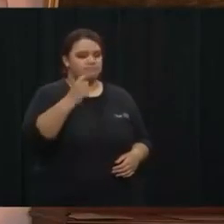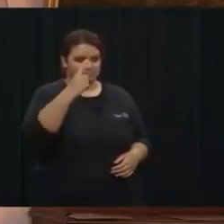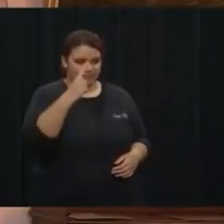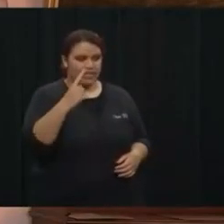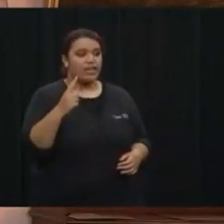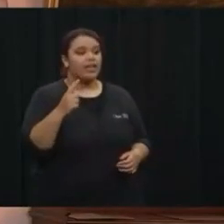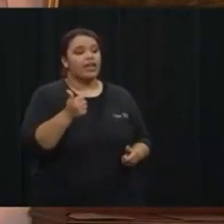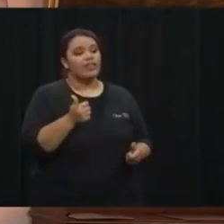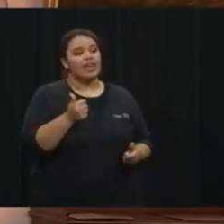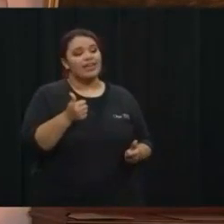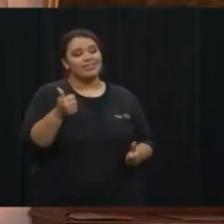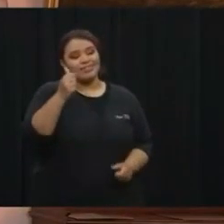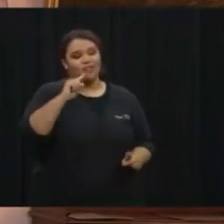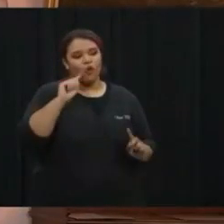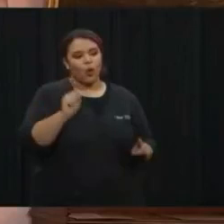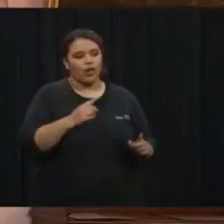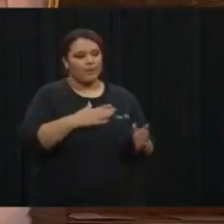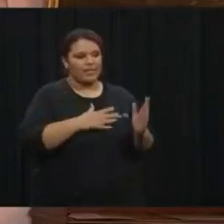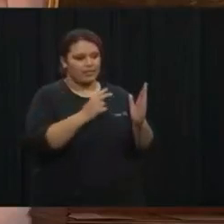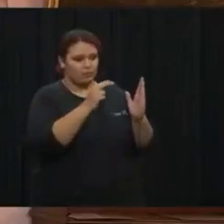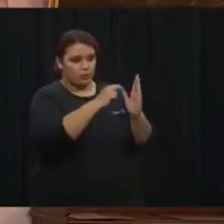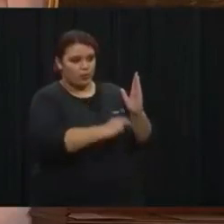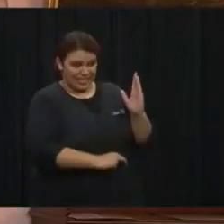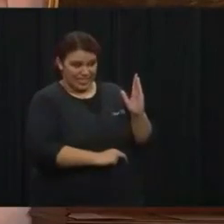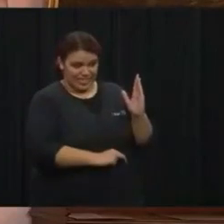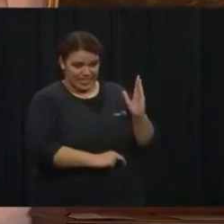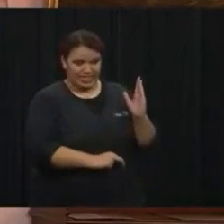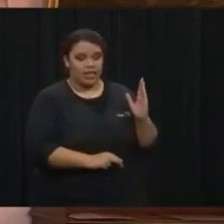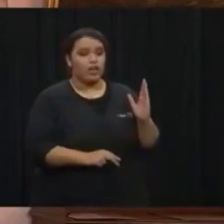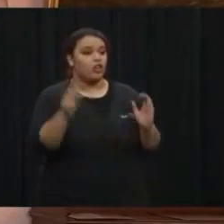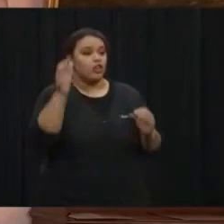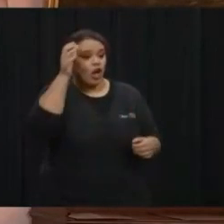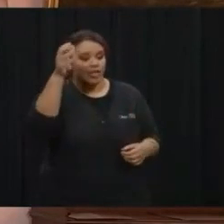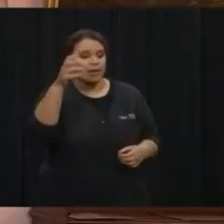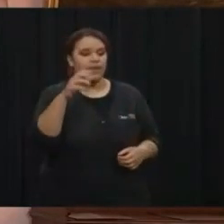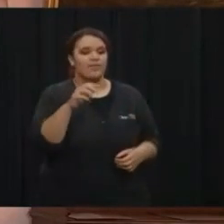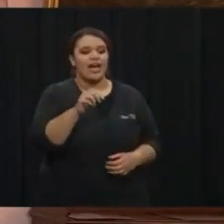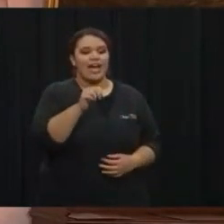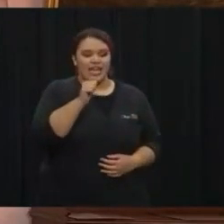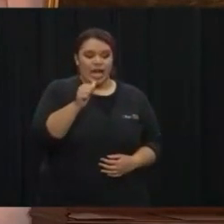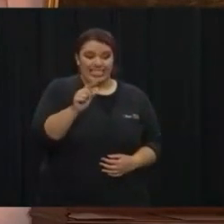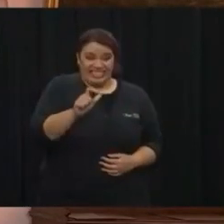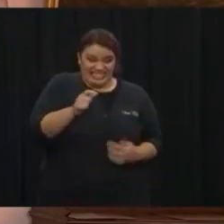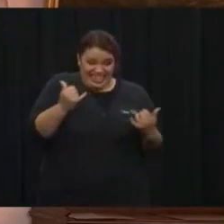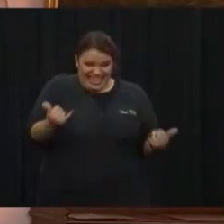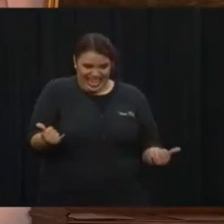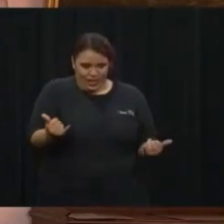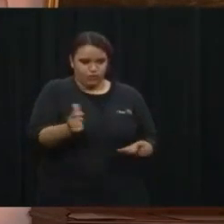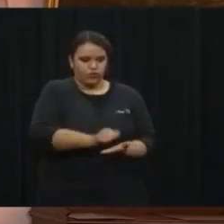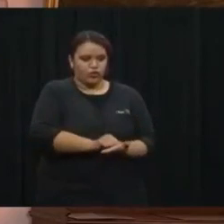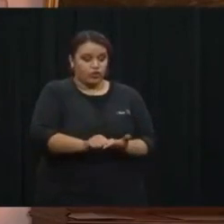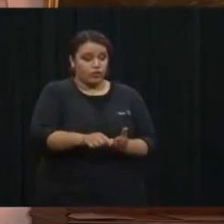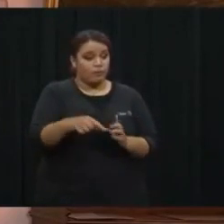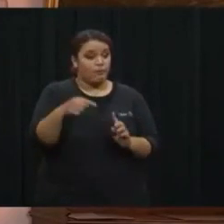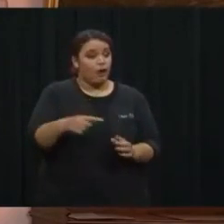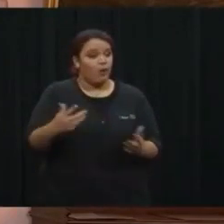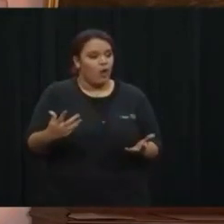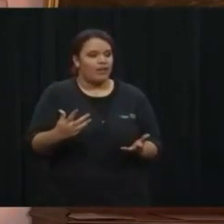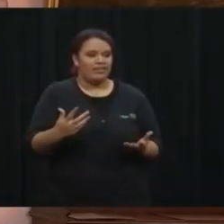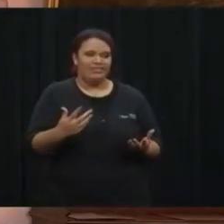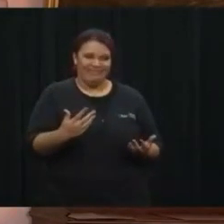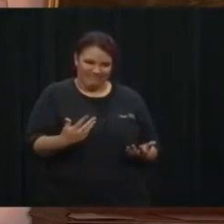on the resources available. And of course, they have to be flexible so that, you know, as we see this peak and ebb and